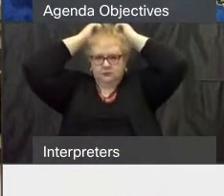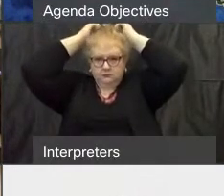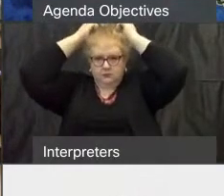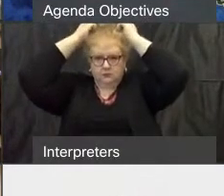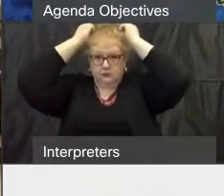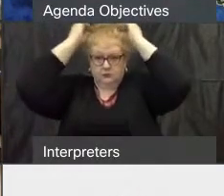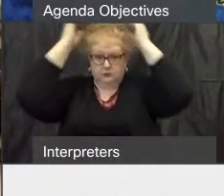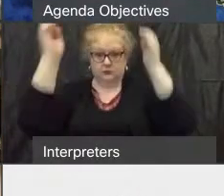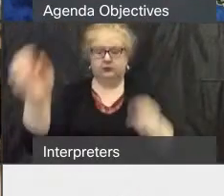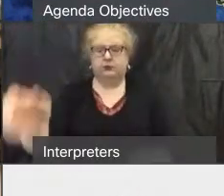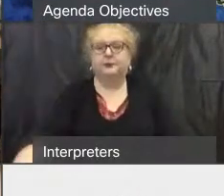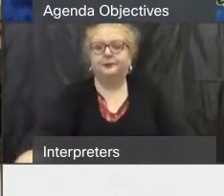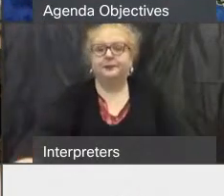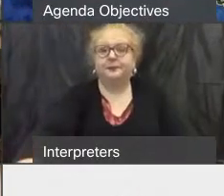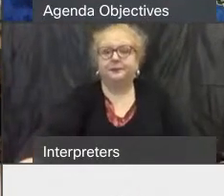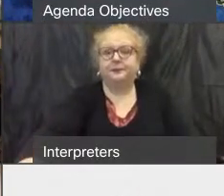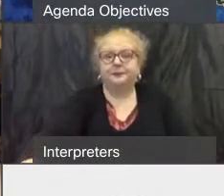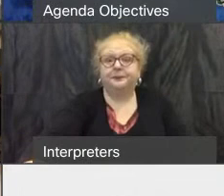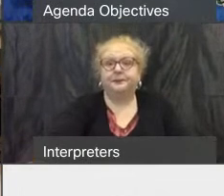Phillips?